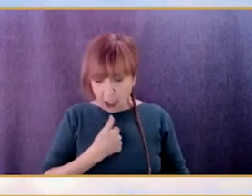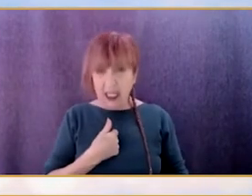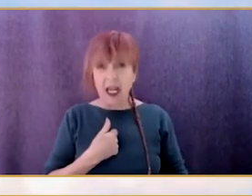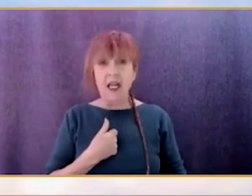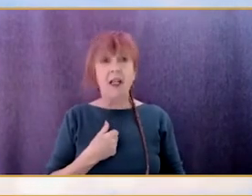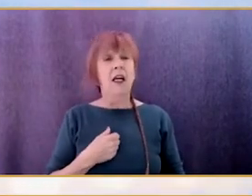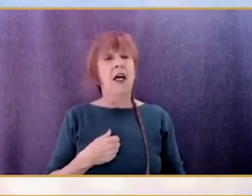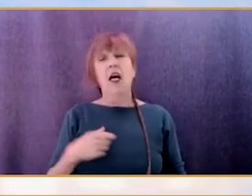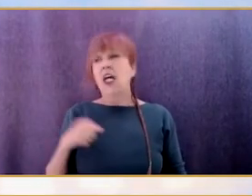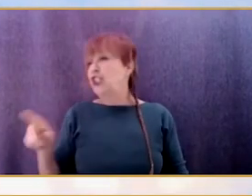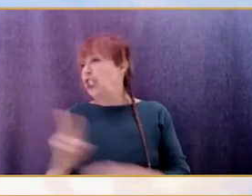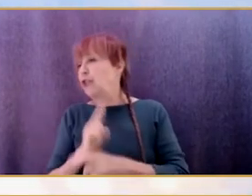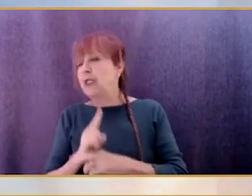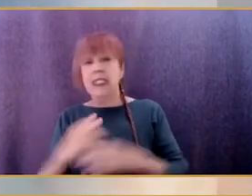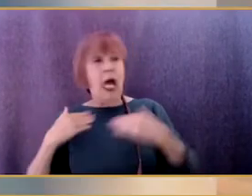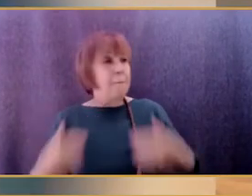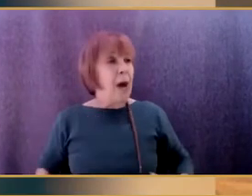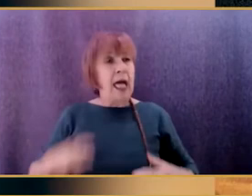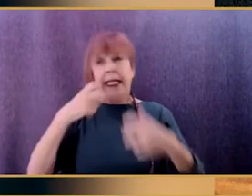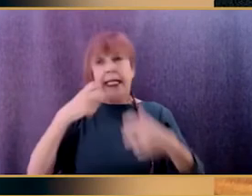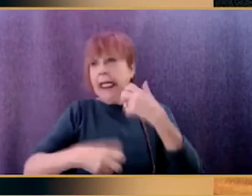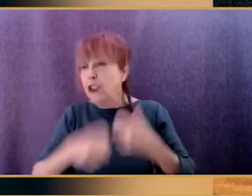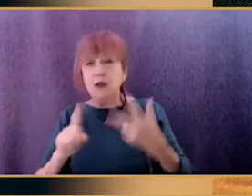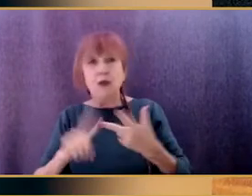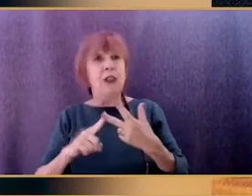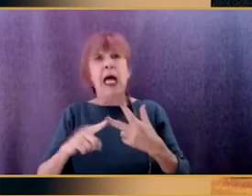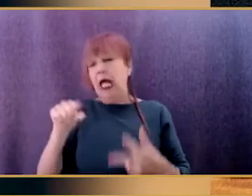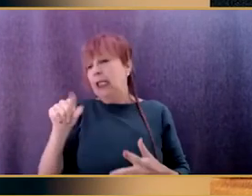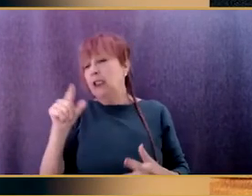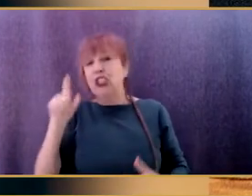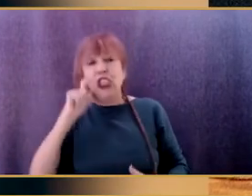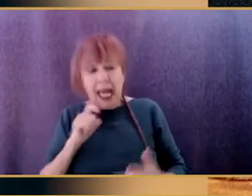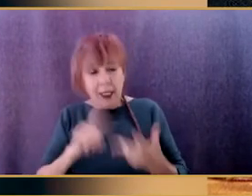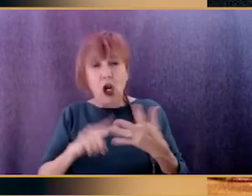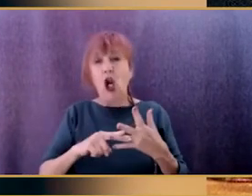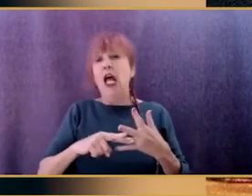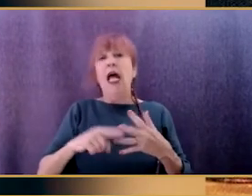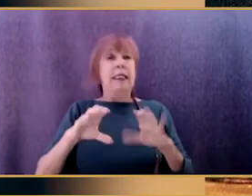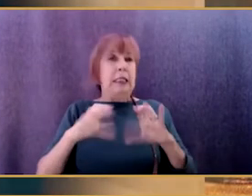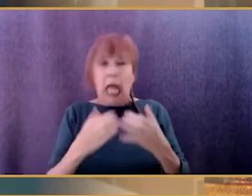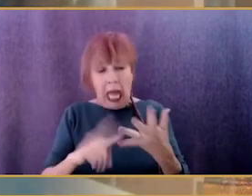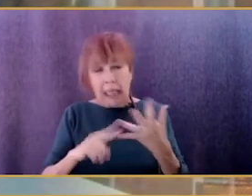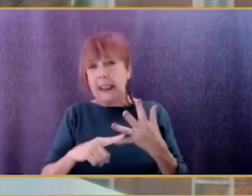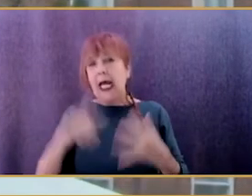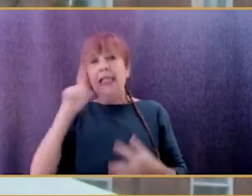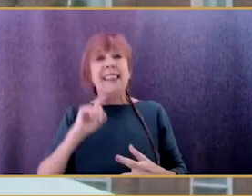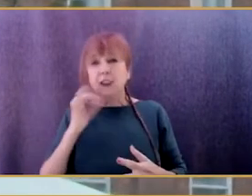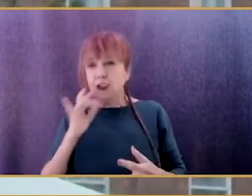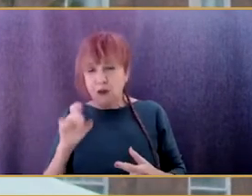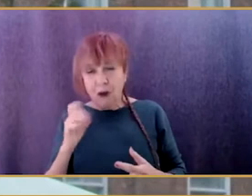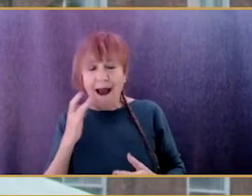devastation Body image issues Gender Race Class Sexuality She's a poet